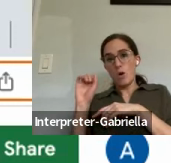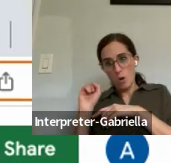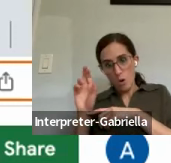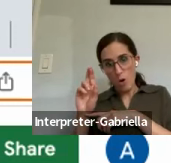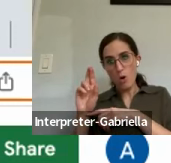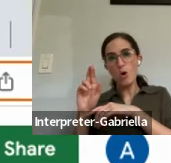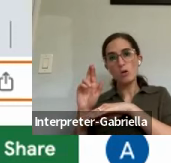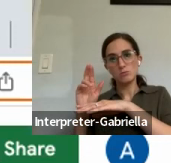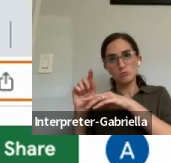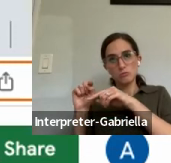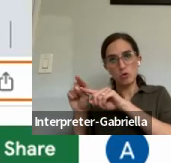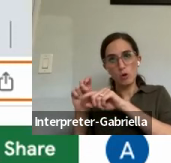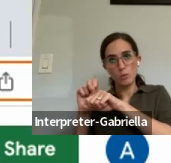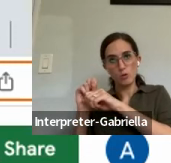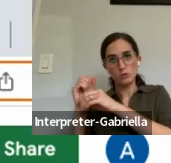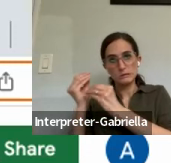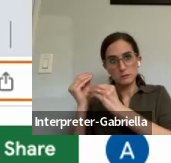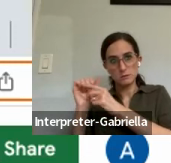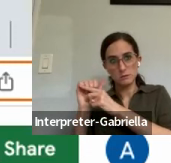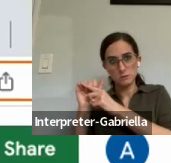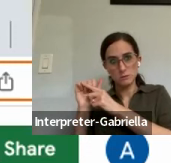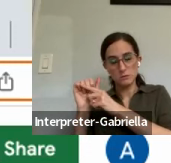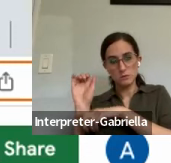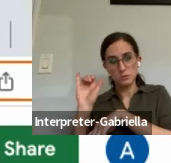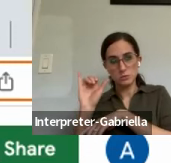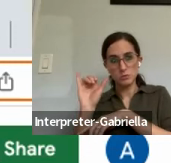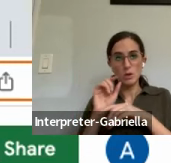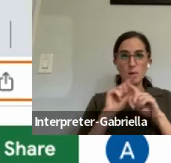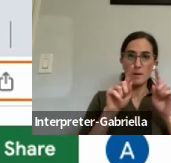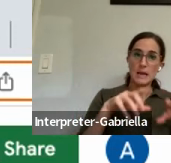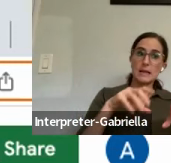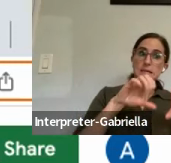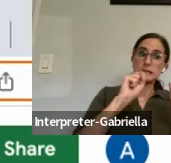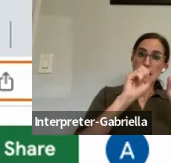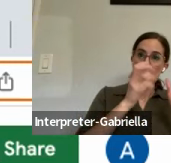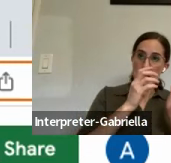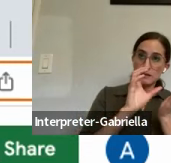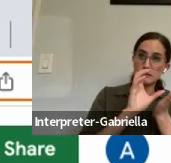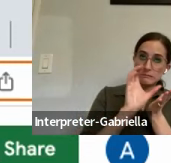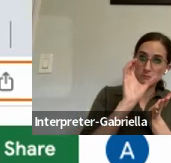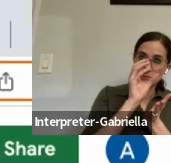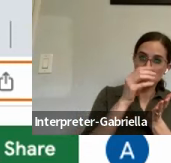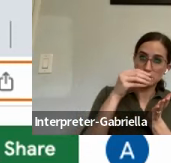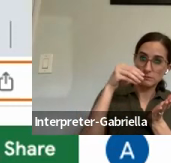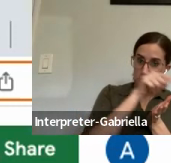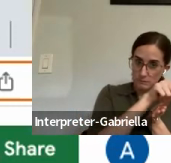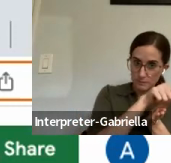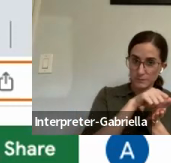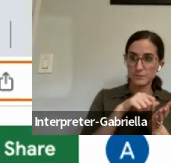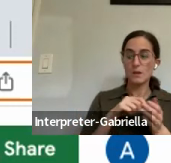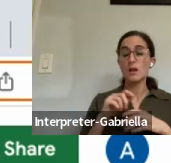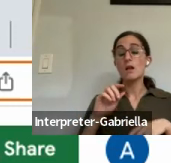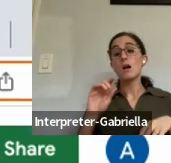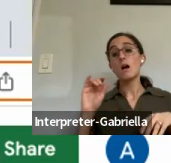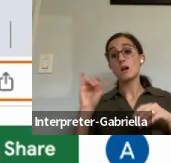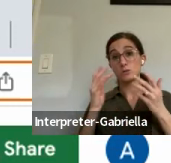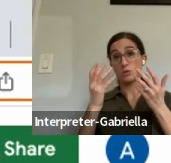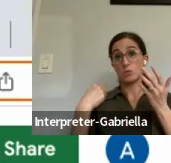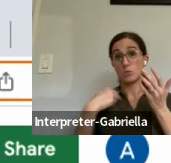here in Longmont for a number of years, actually, and we're in the funding phase to actually create physical facilities